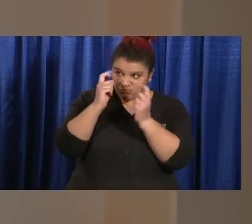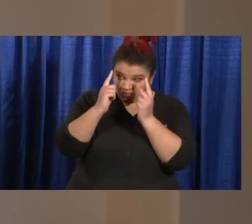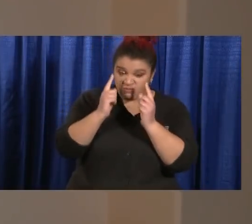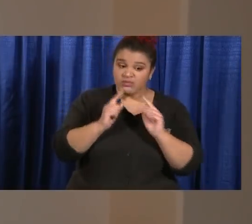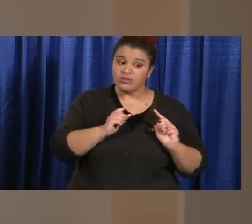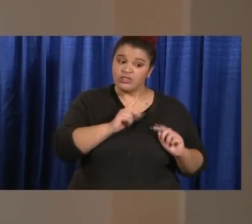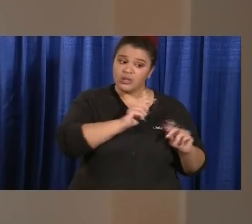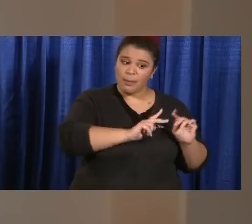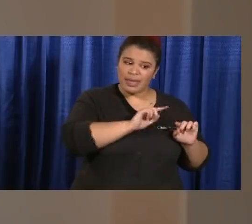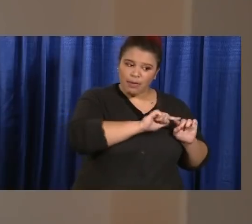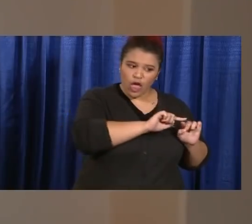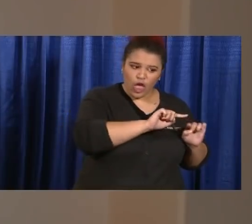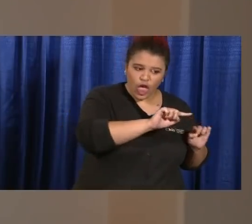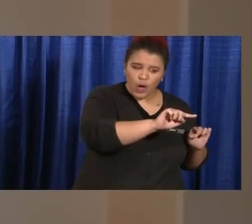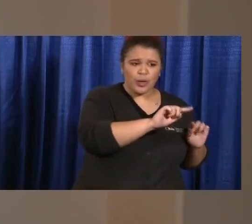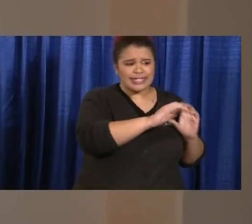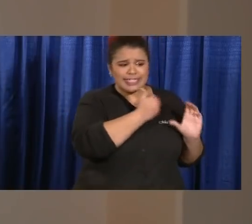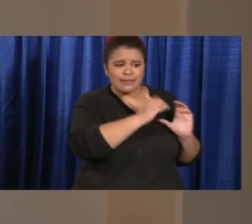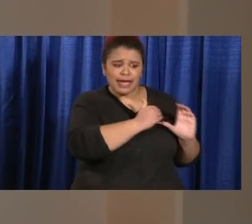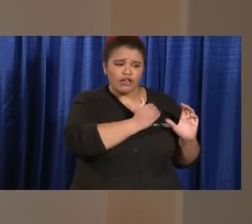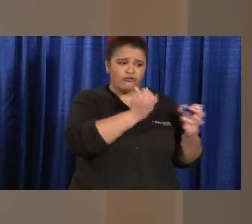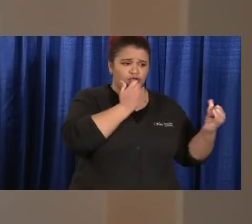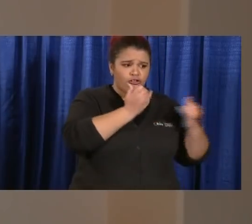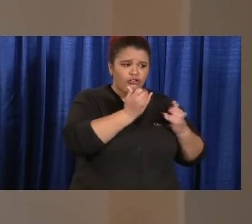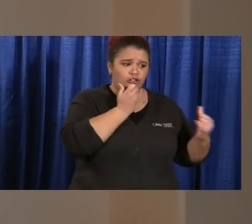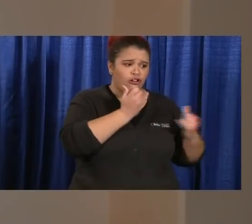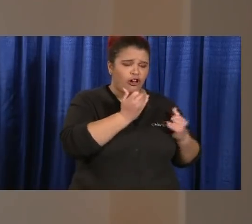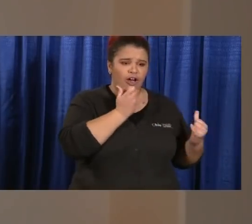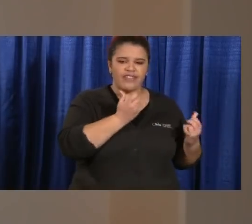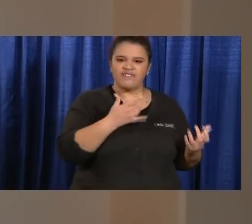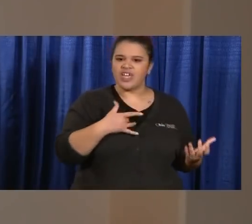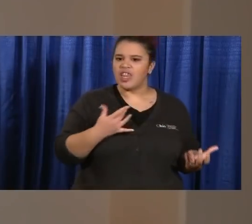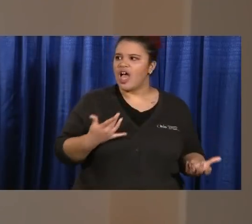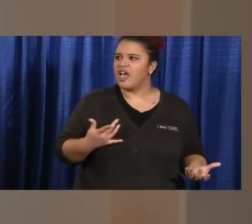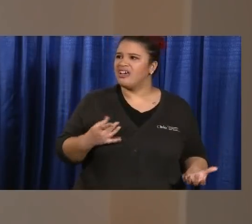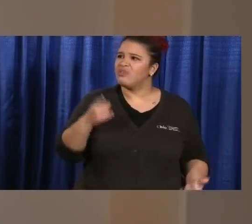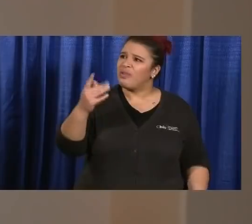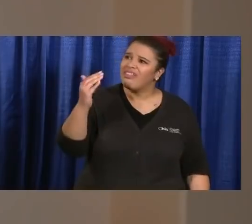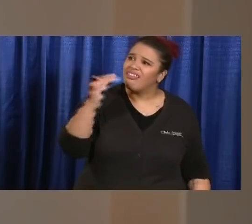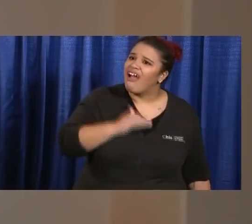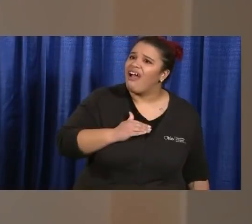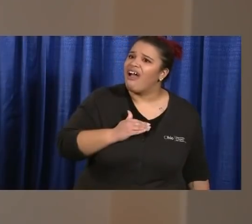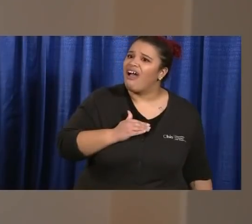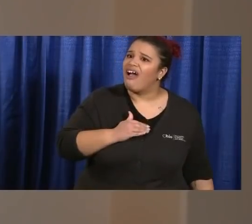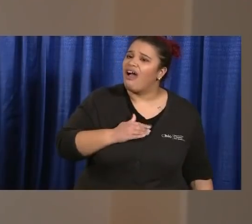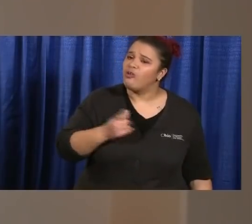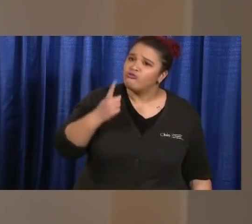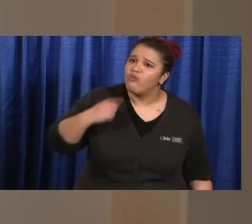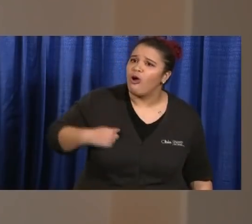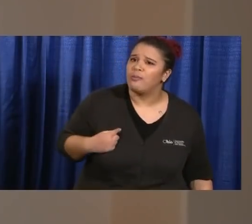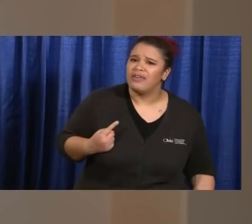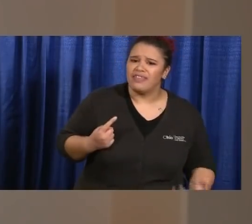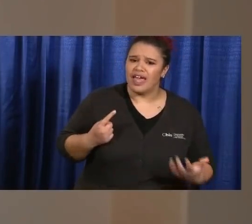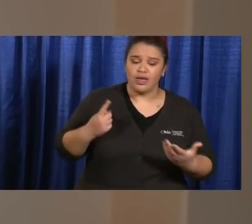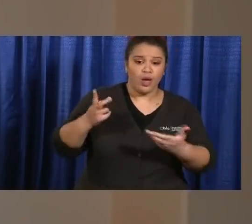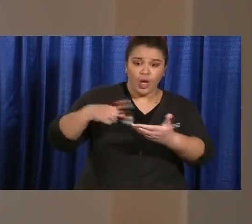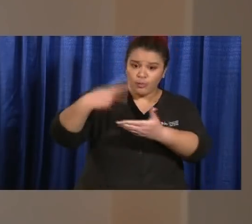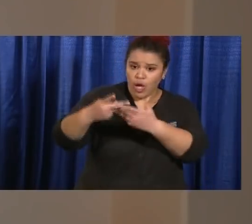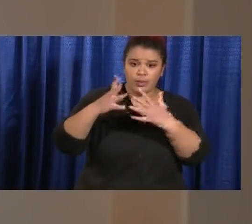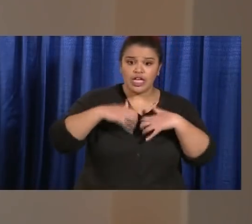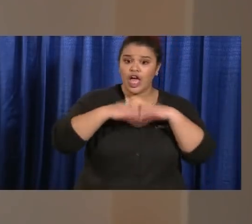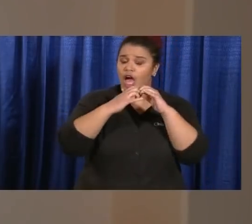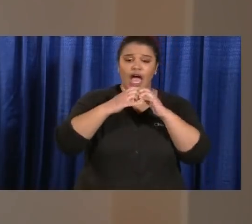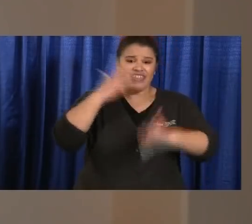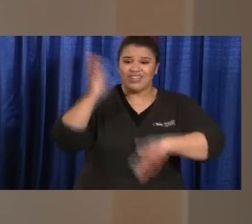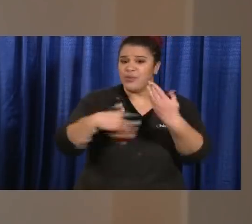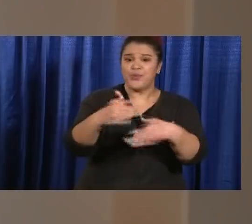they're sending us emails, they're calling us, they're saying they're feeling lied to because they feel like they were told that this was going to roll out, these programs were going to roll out, they were going to